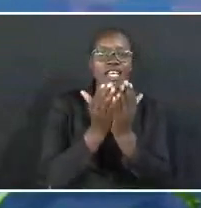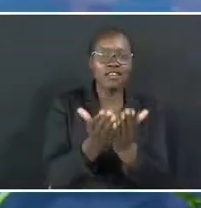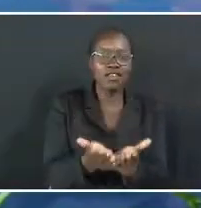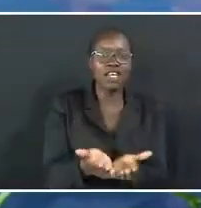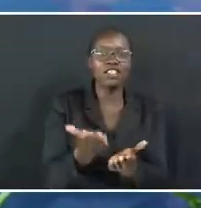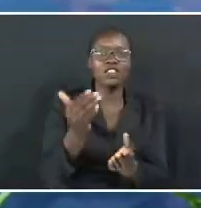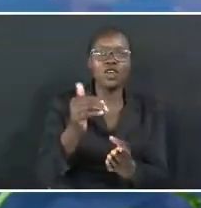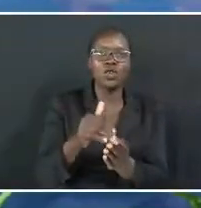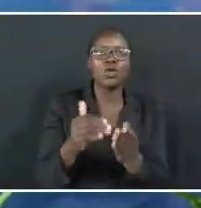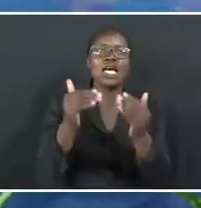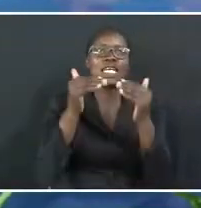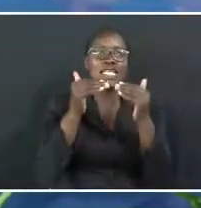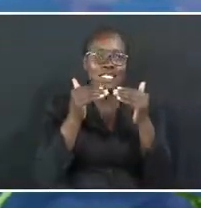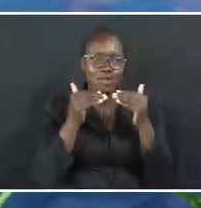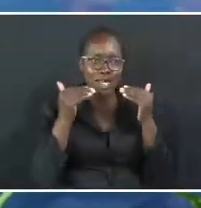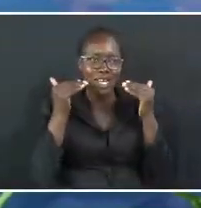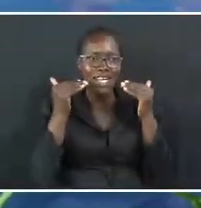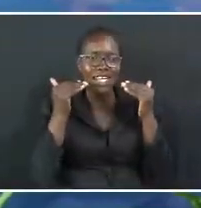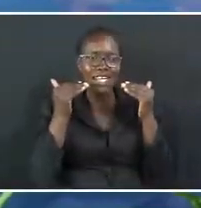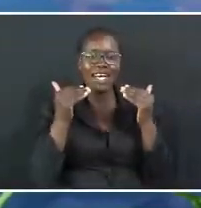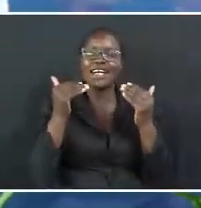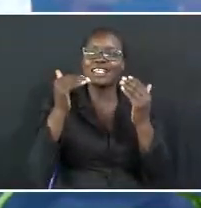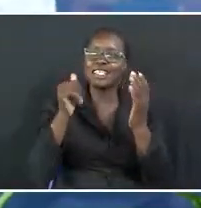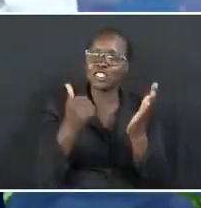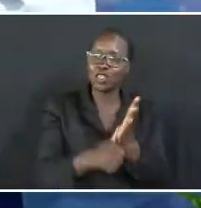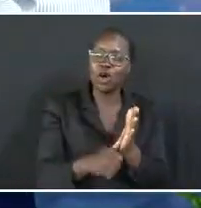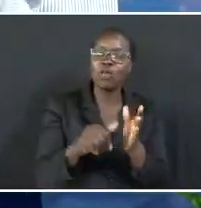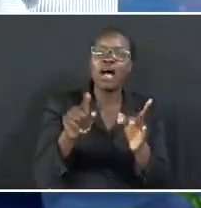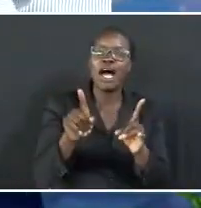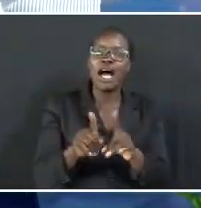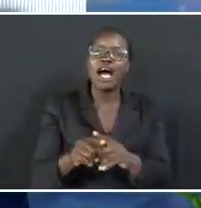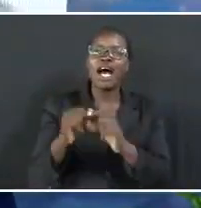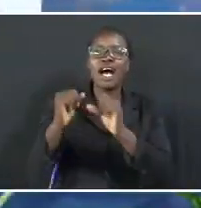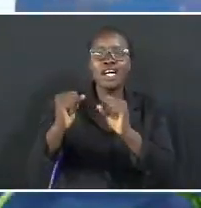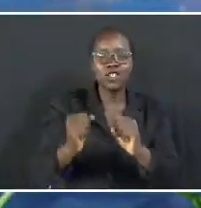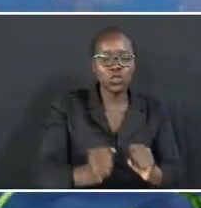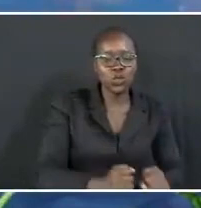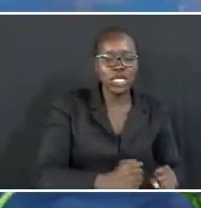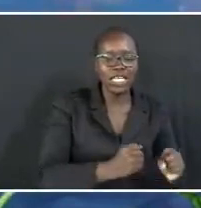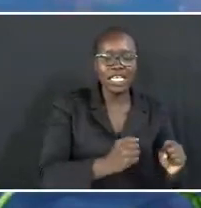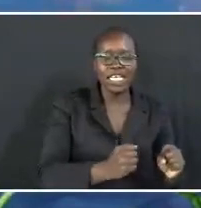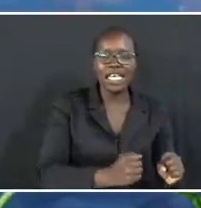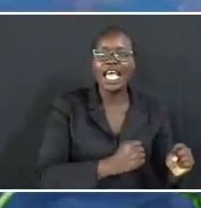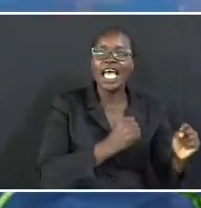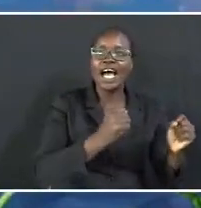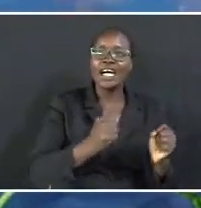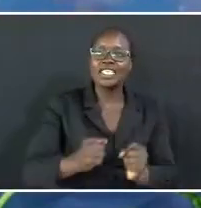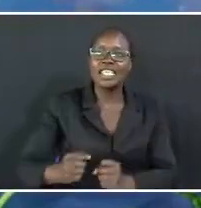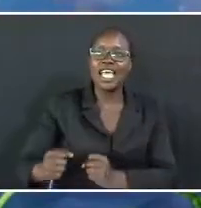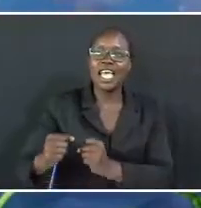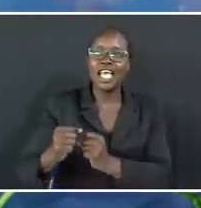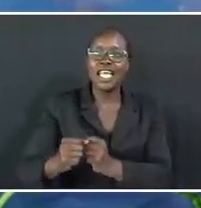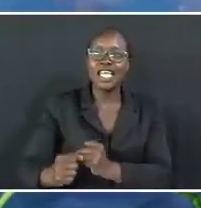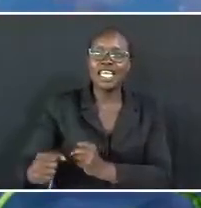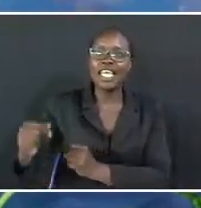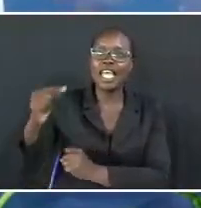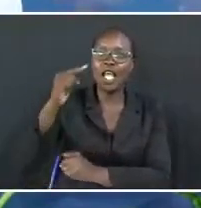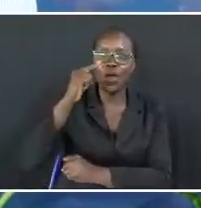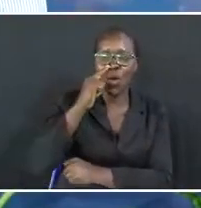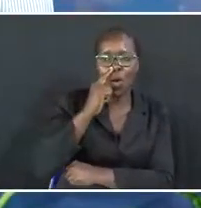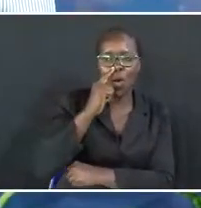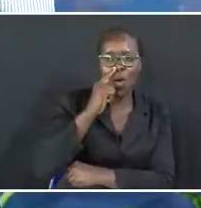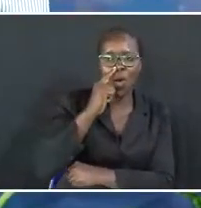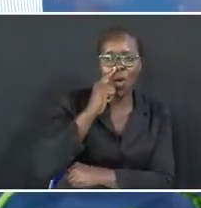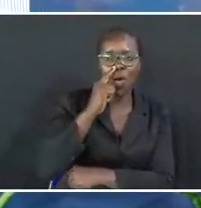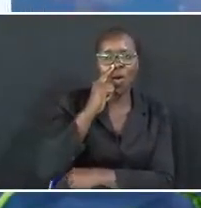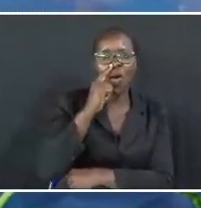in the vessel, we can smile at the storm. As we are